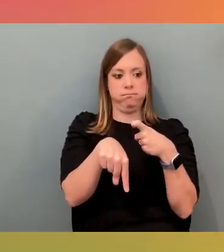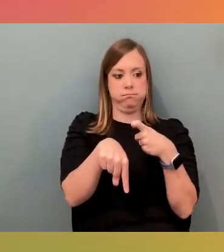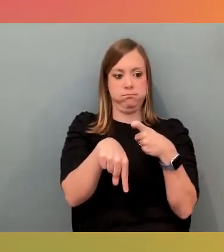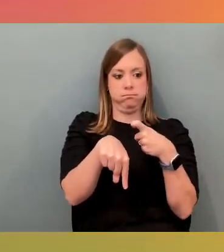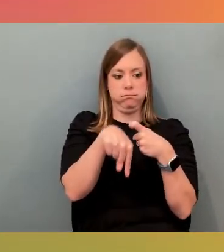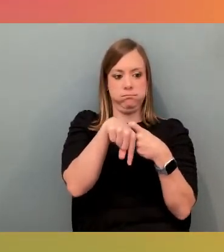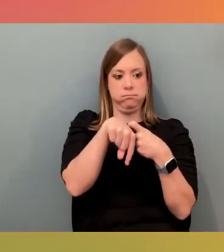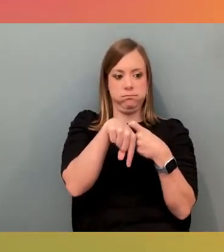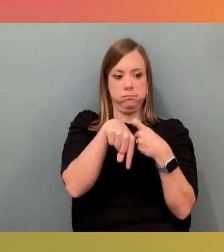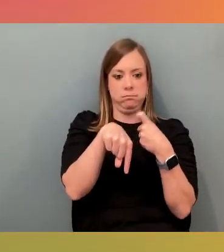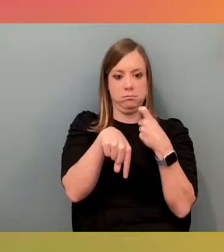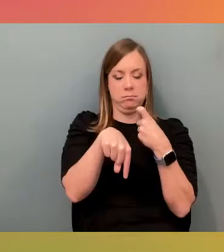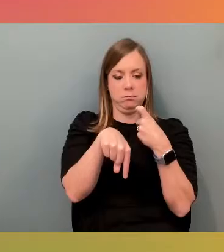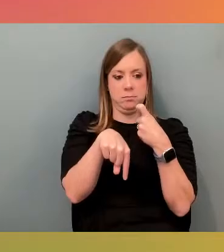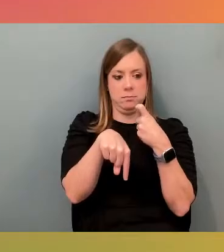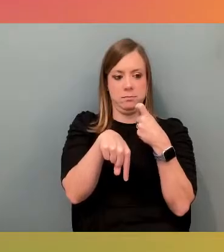breath.